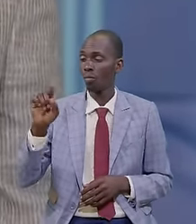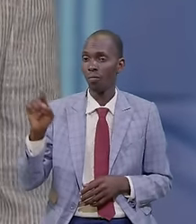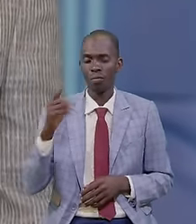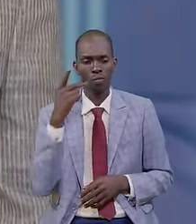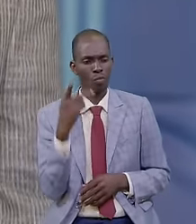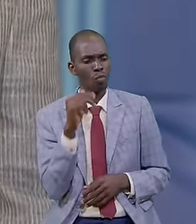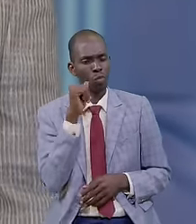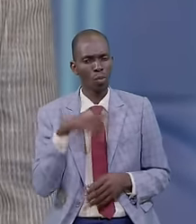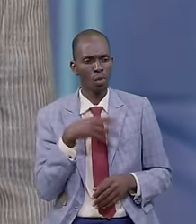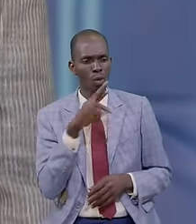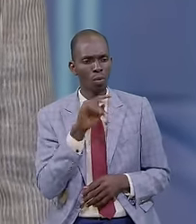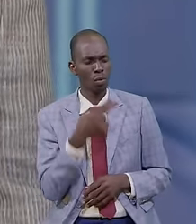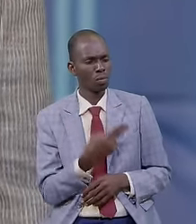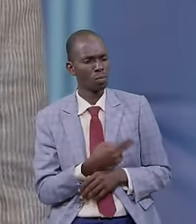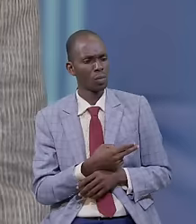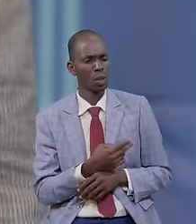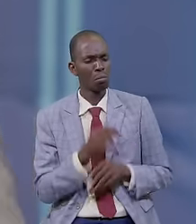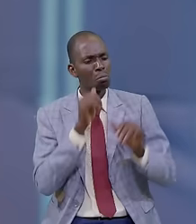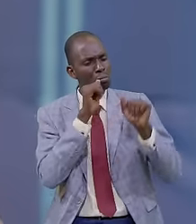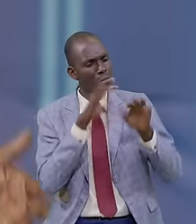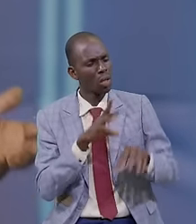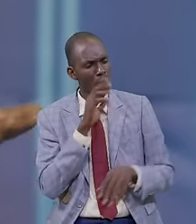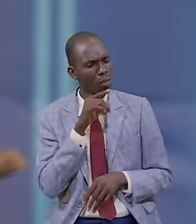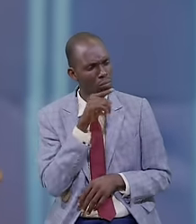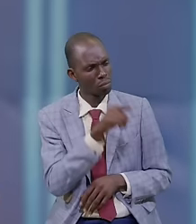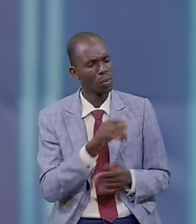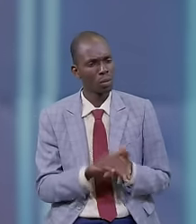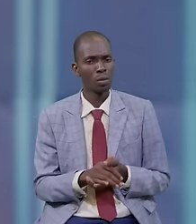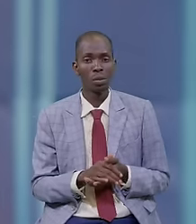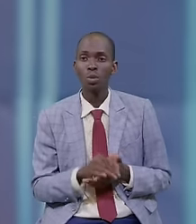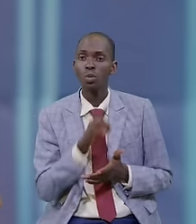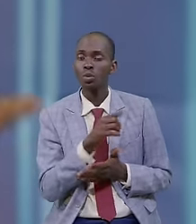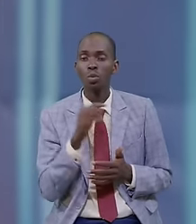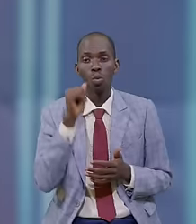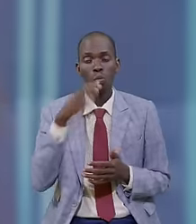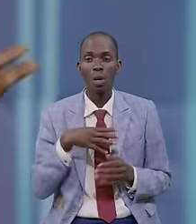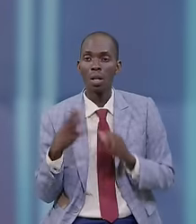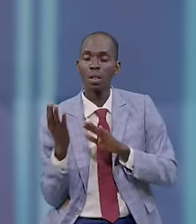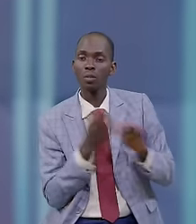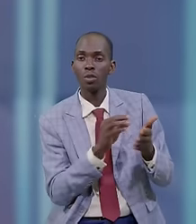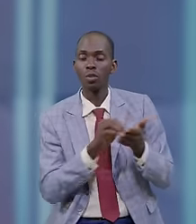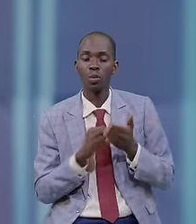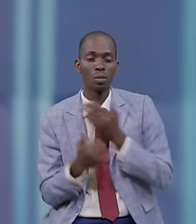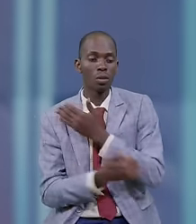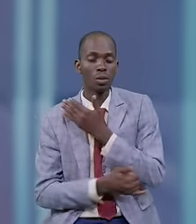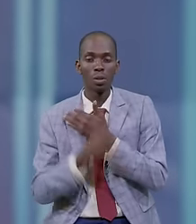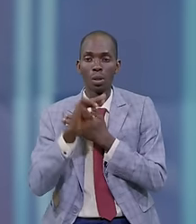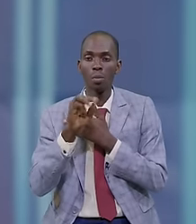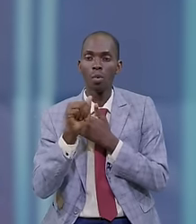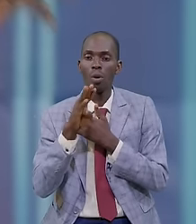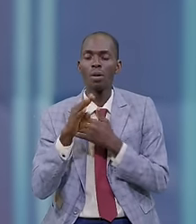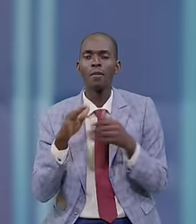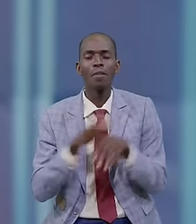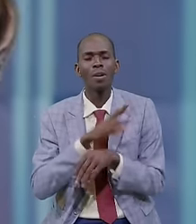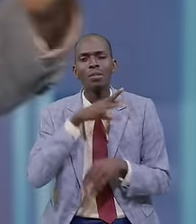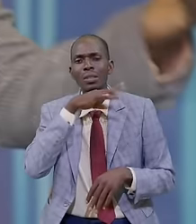your country, the country of corruption, and you have come here to trust in the God that you didn't know.